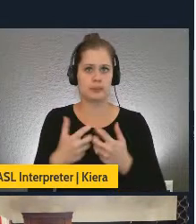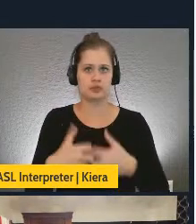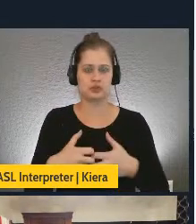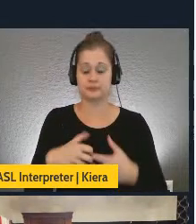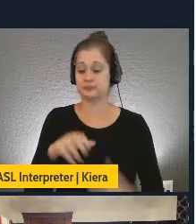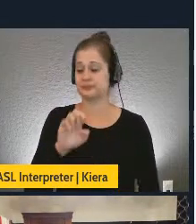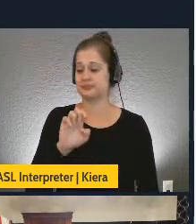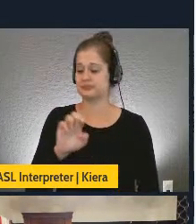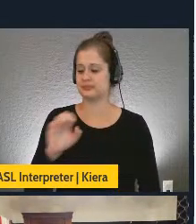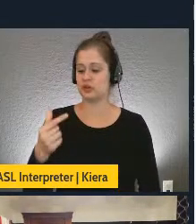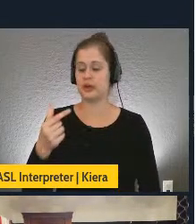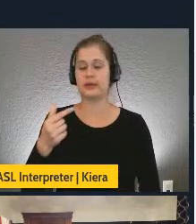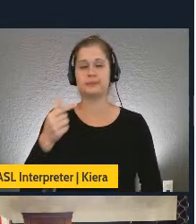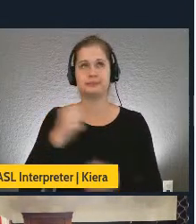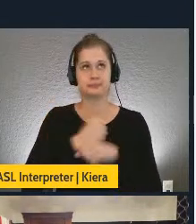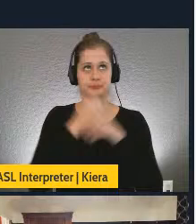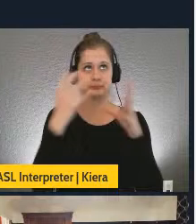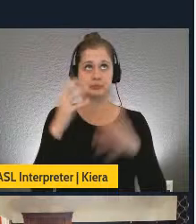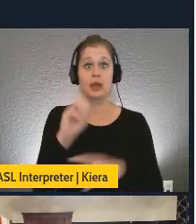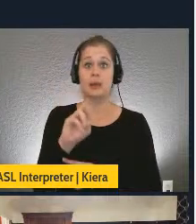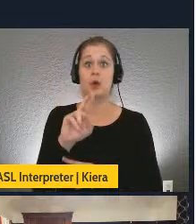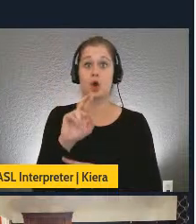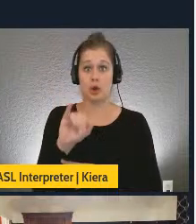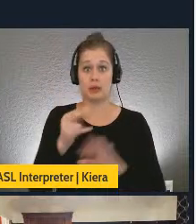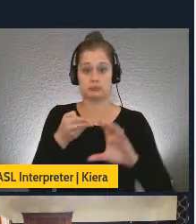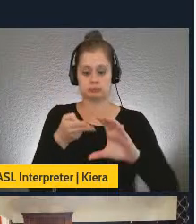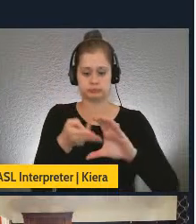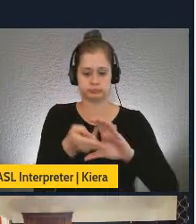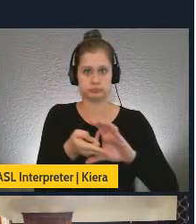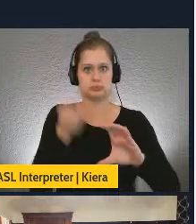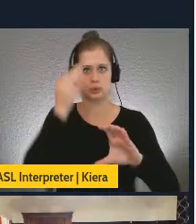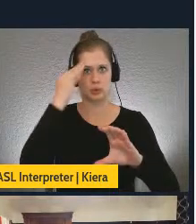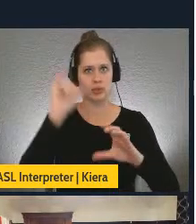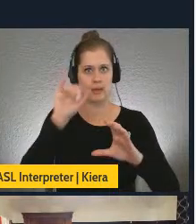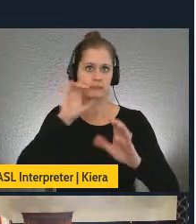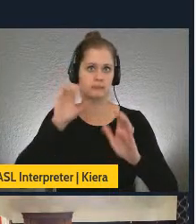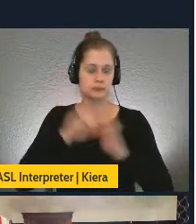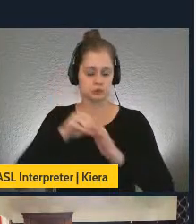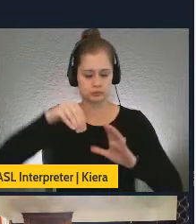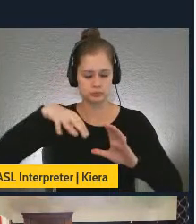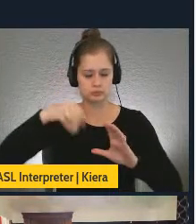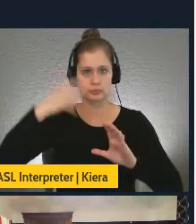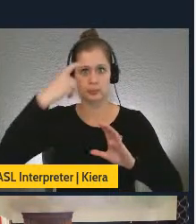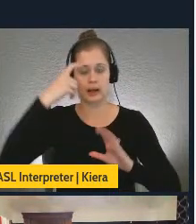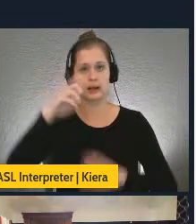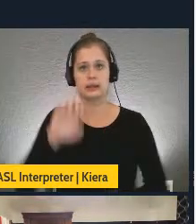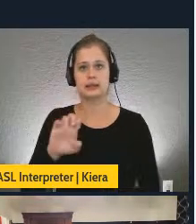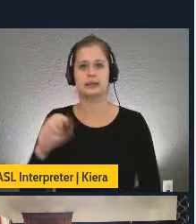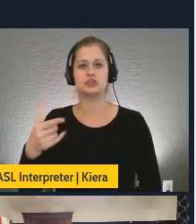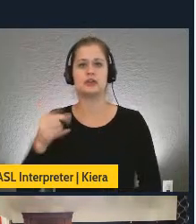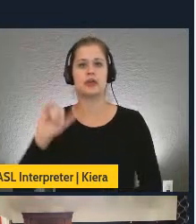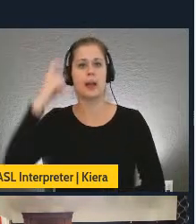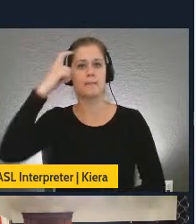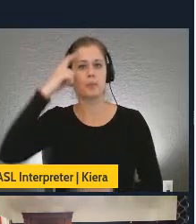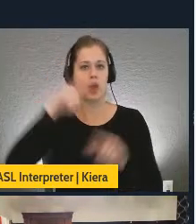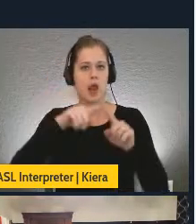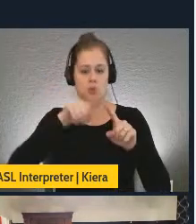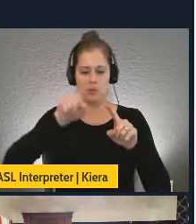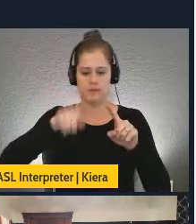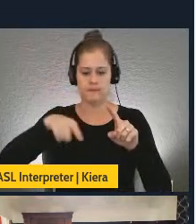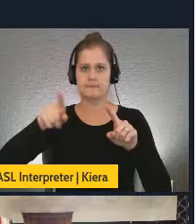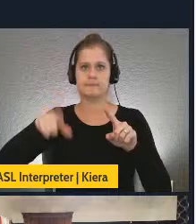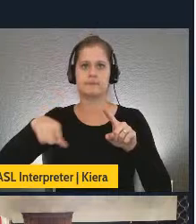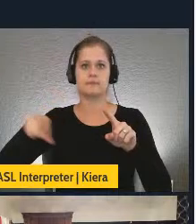if MRIs are pictures of the brain, EEG is brainwaves over time. So a lot of interesting work there. And